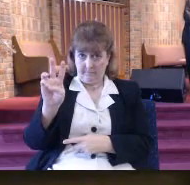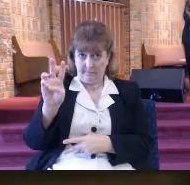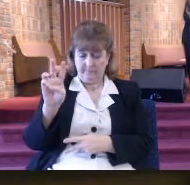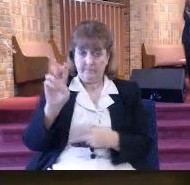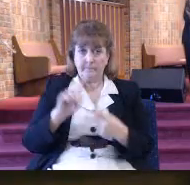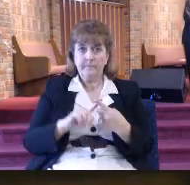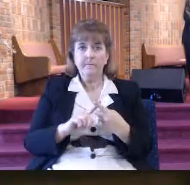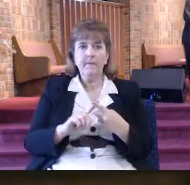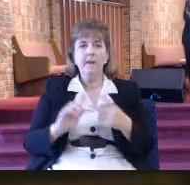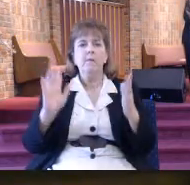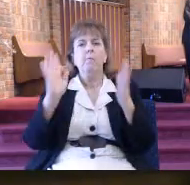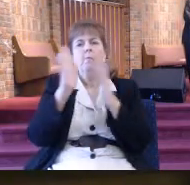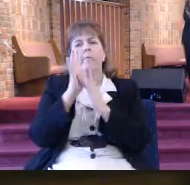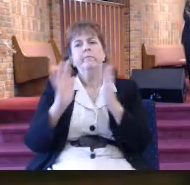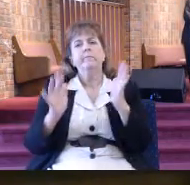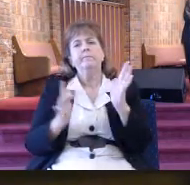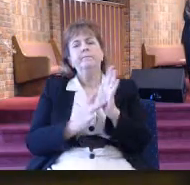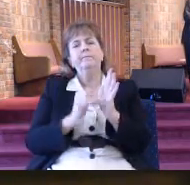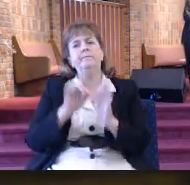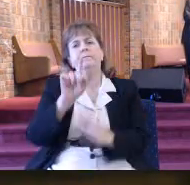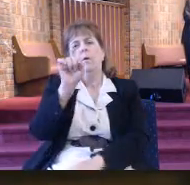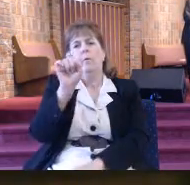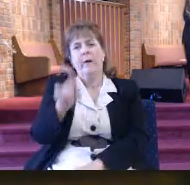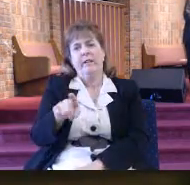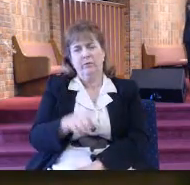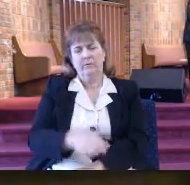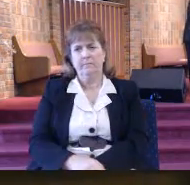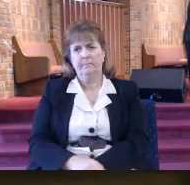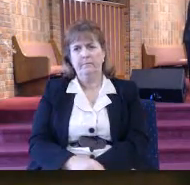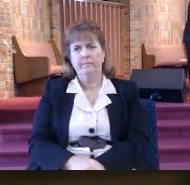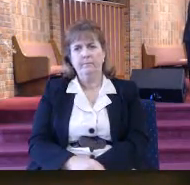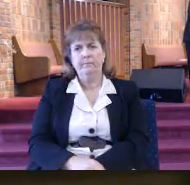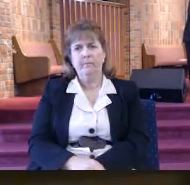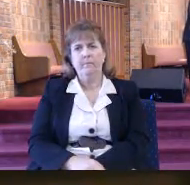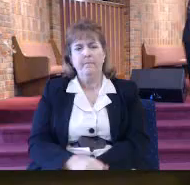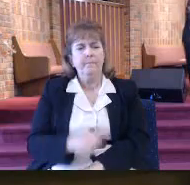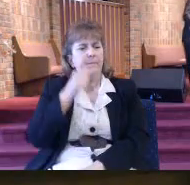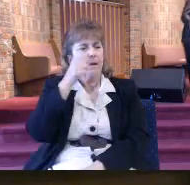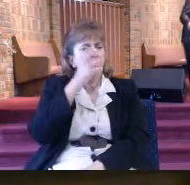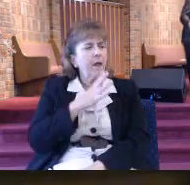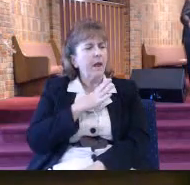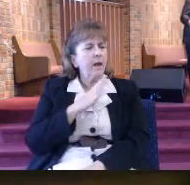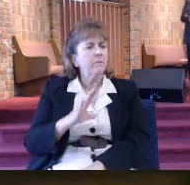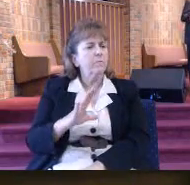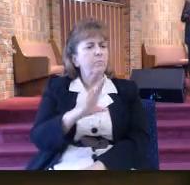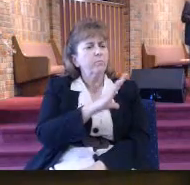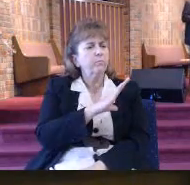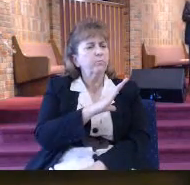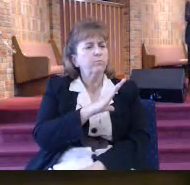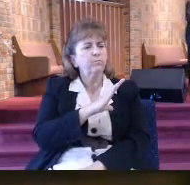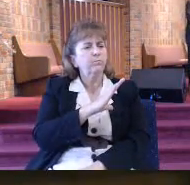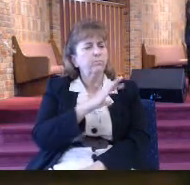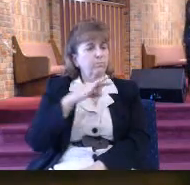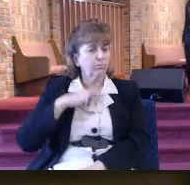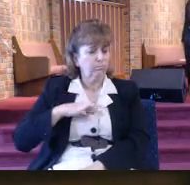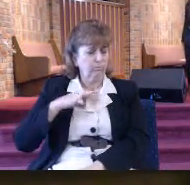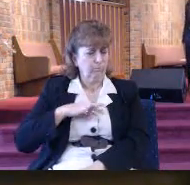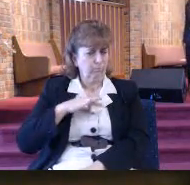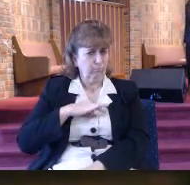And Jesus asks the question, what profit is it to a man if he shall gain the whole